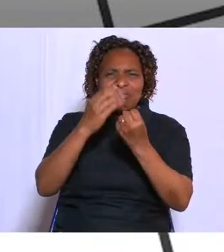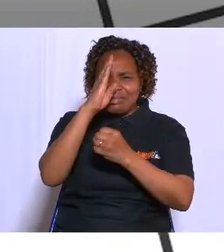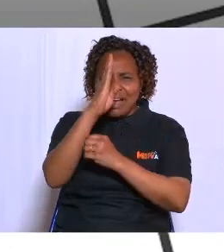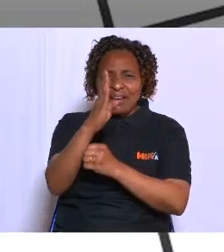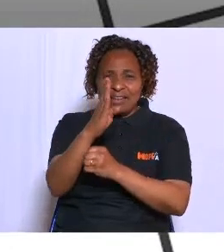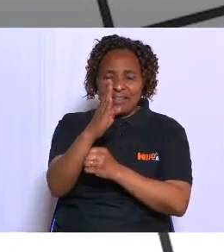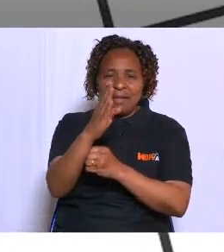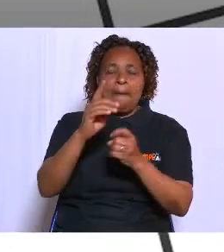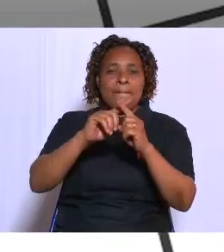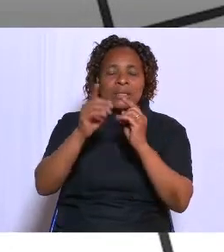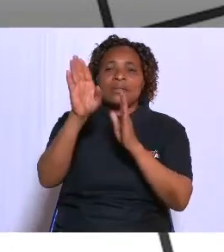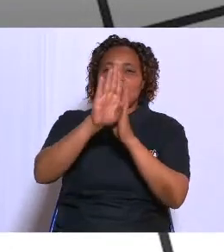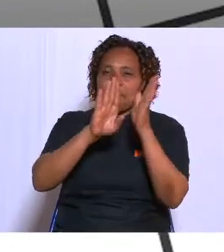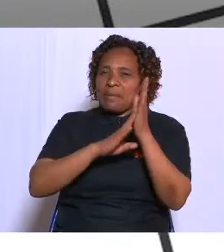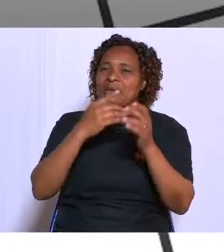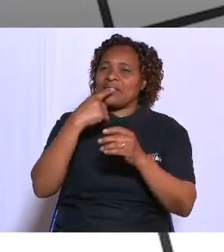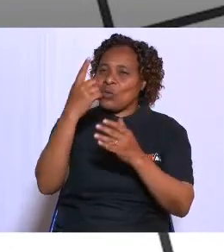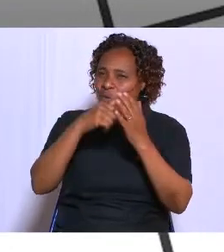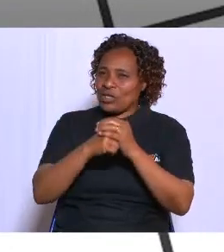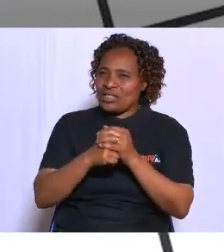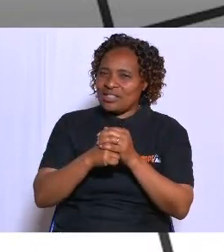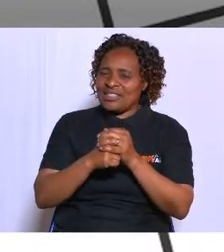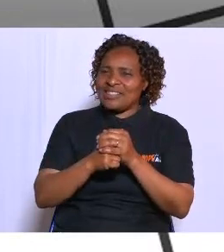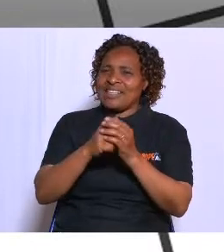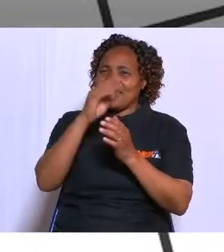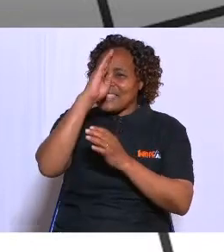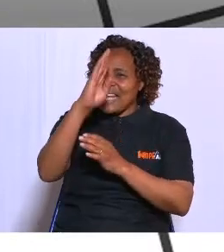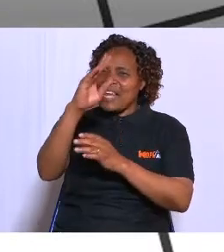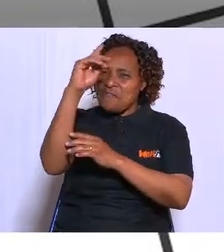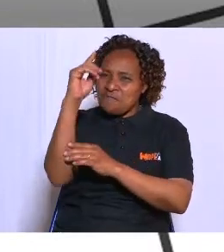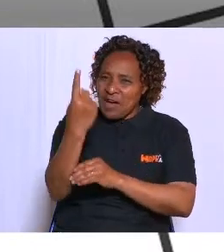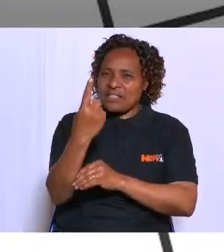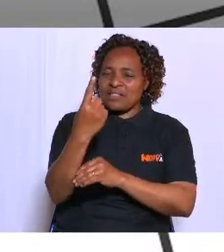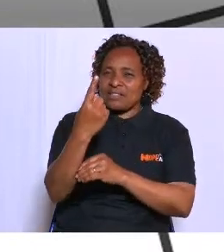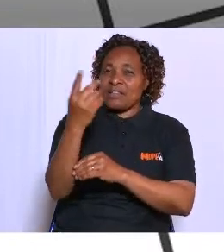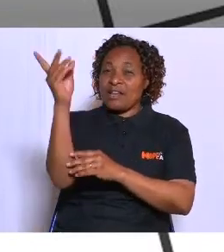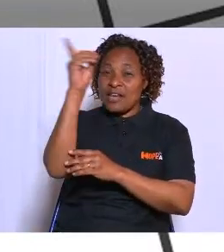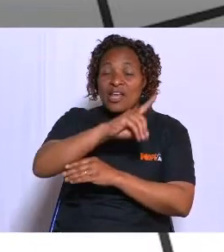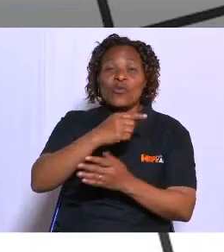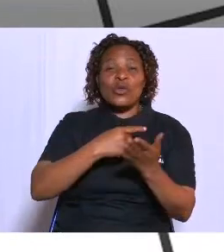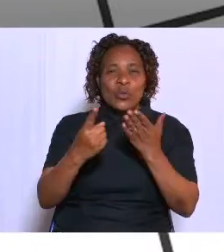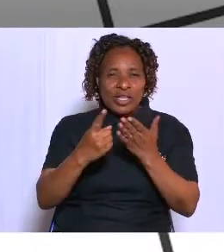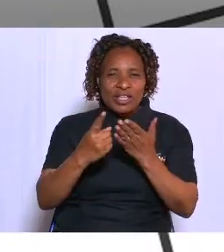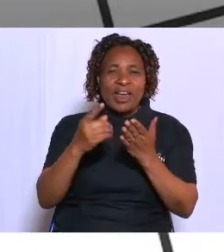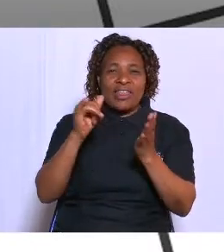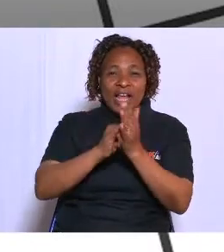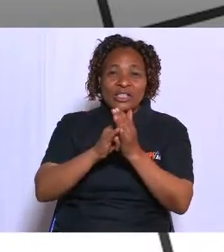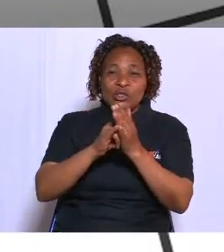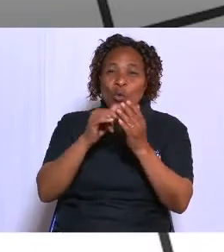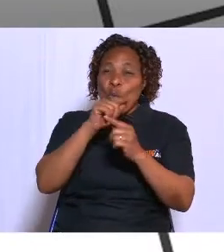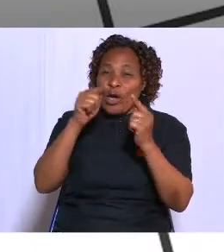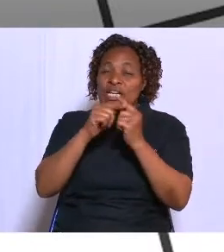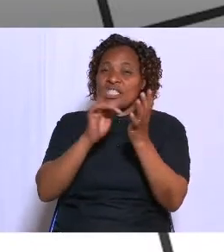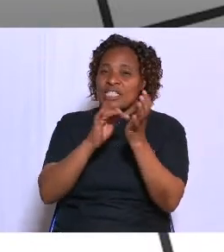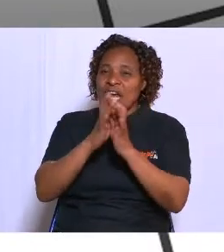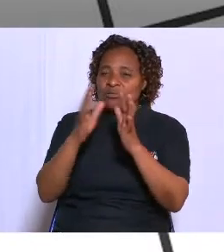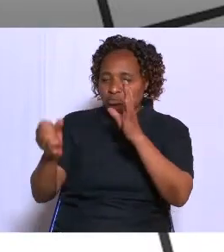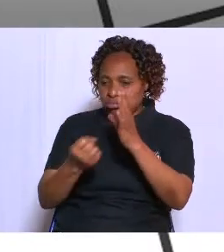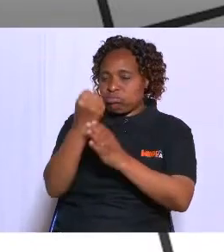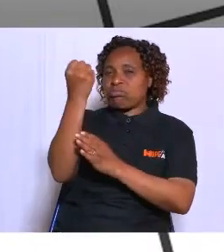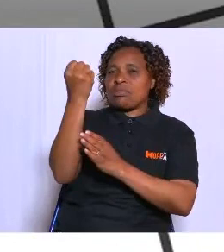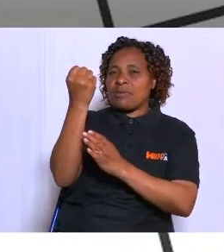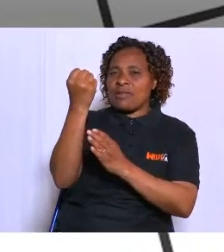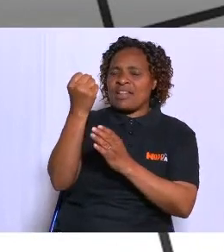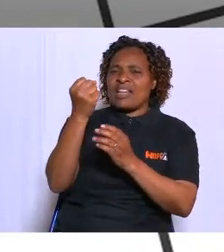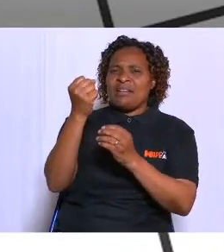the Bible says that Sunday is the first day of the week that's the day Jesus rose from the dead eye then you have Monday the